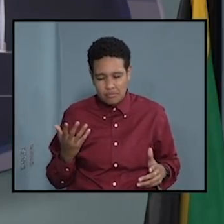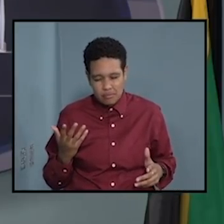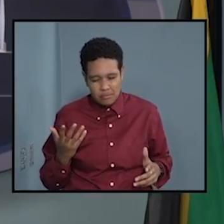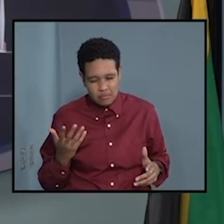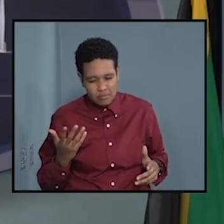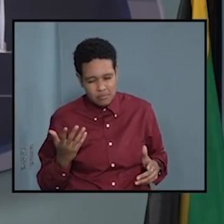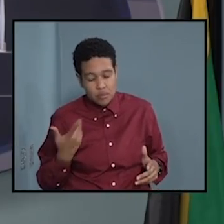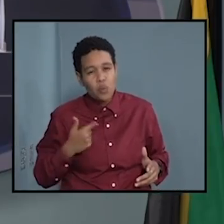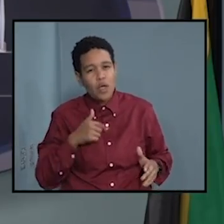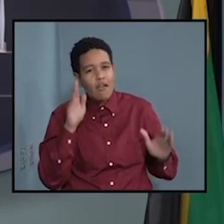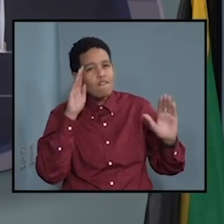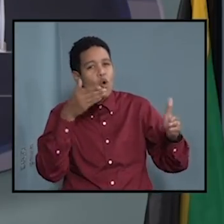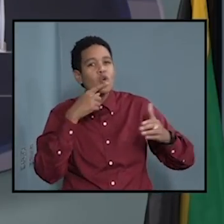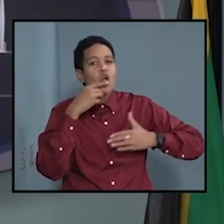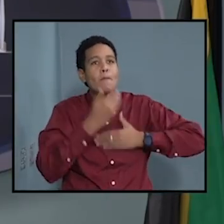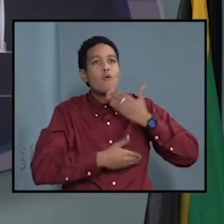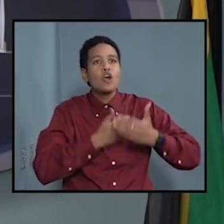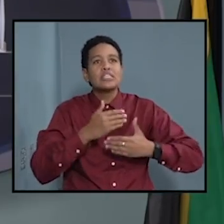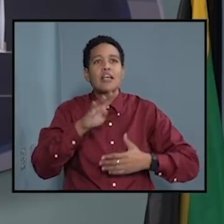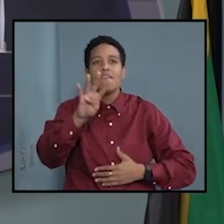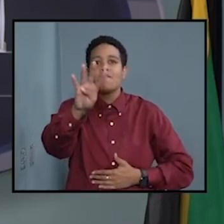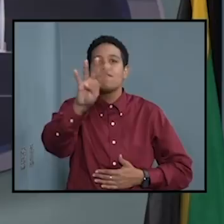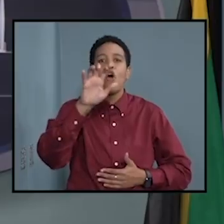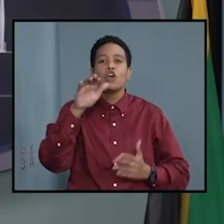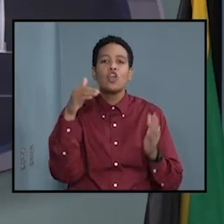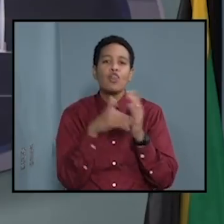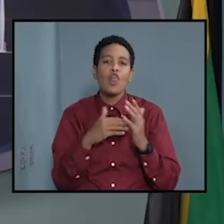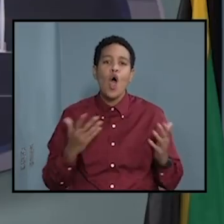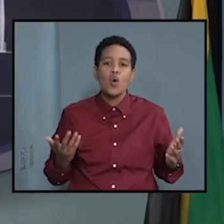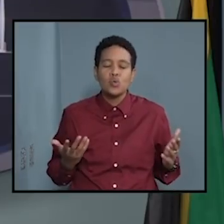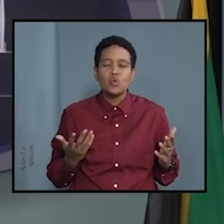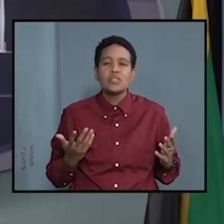on processing the